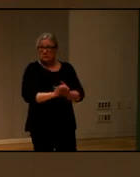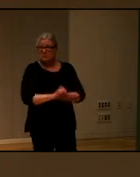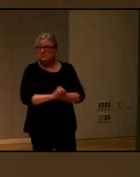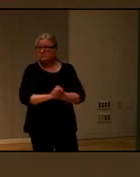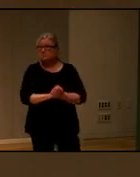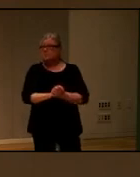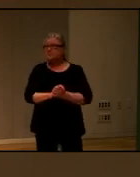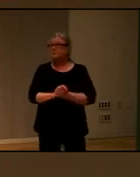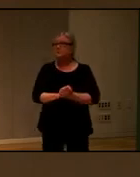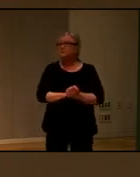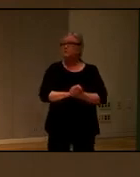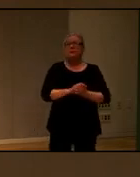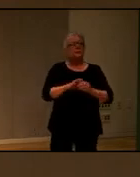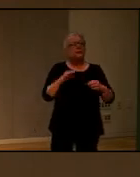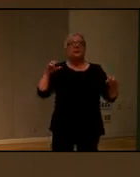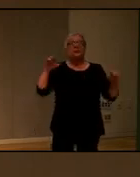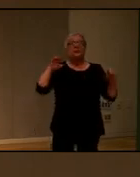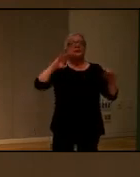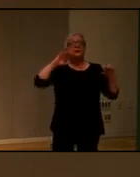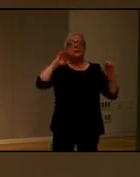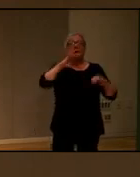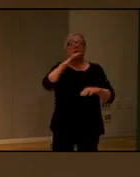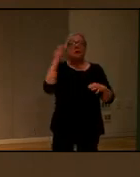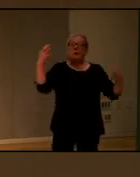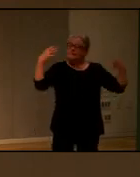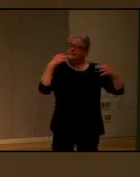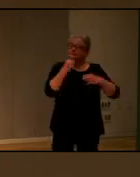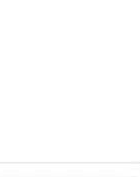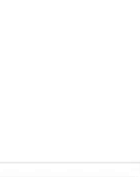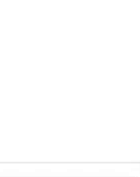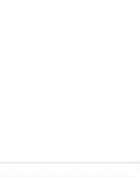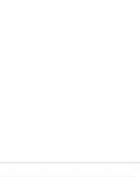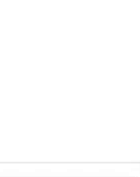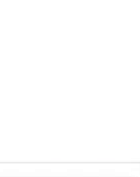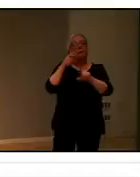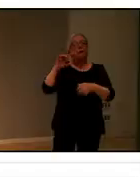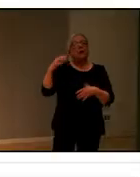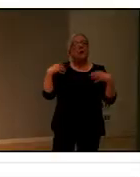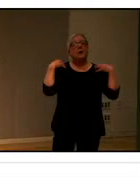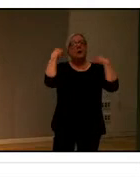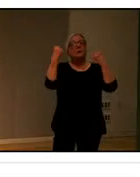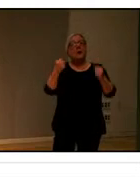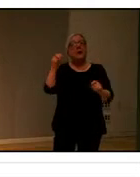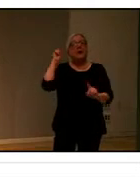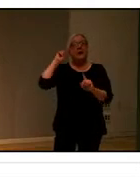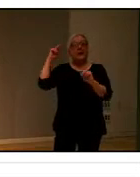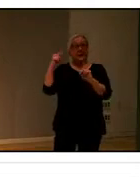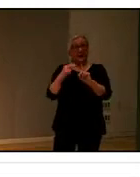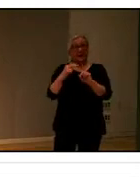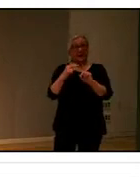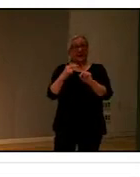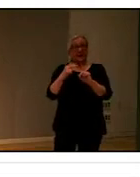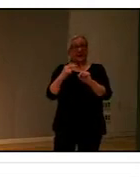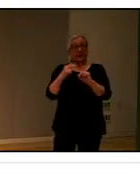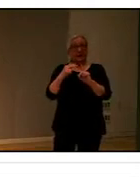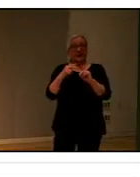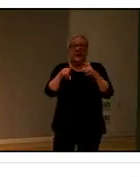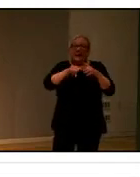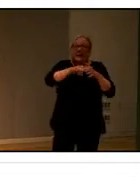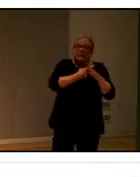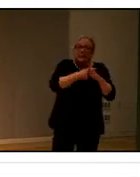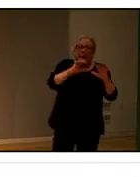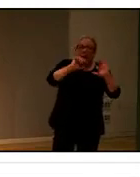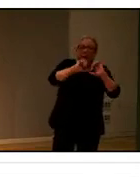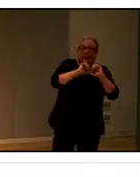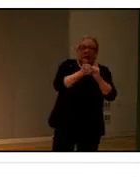So all of that is to say just some of the experiences from a health standpoint that are entry points into how